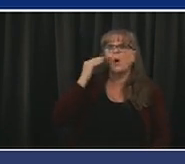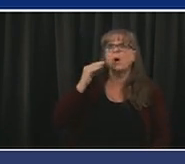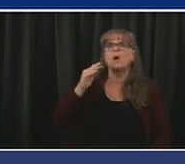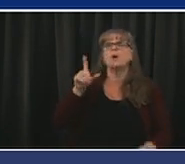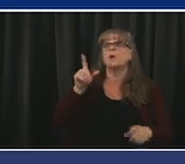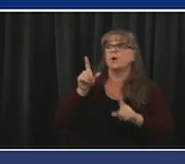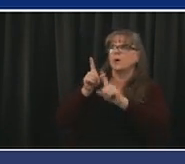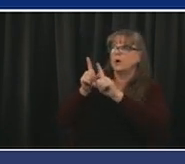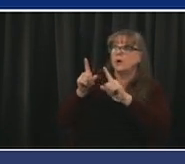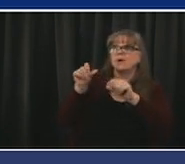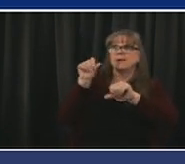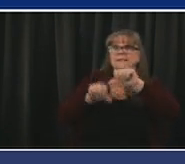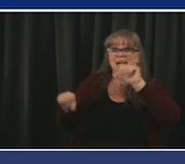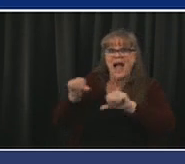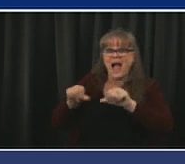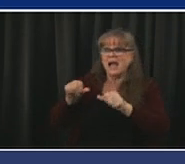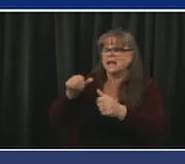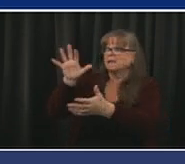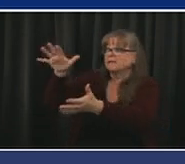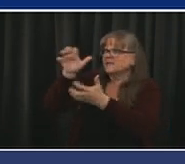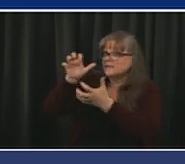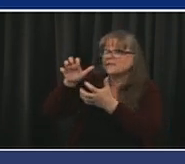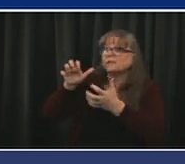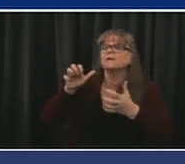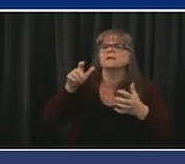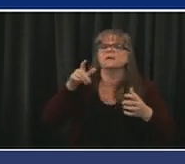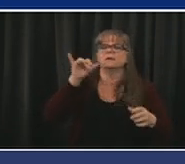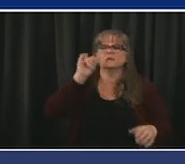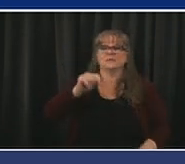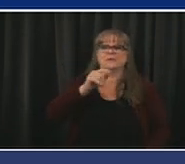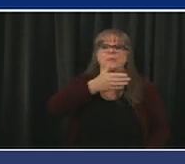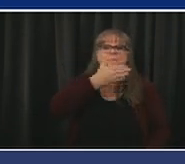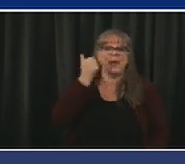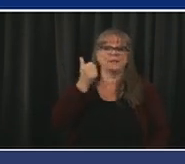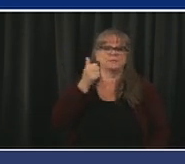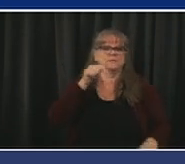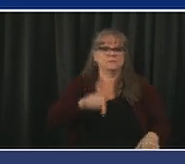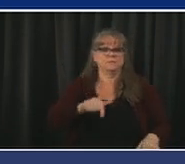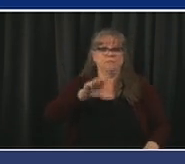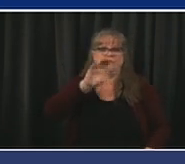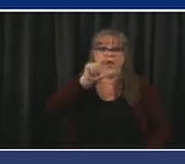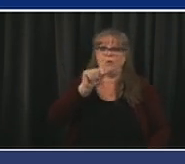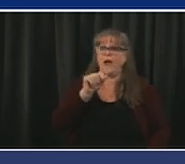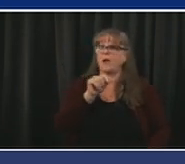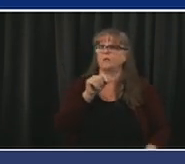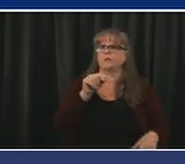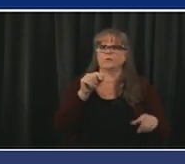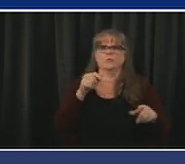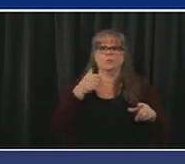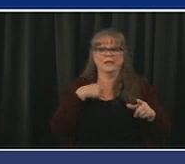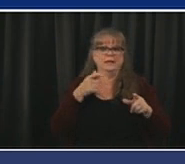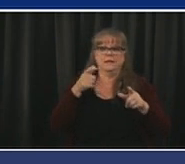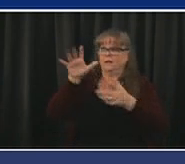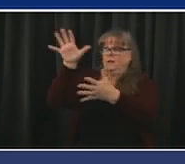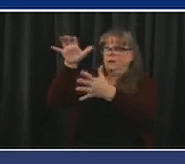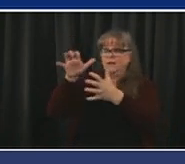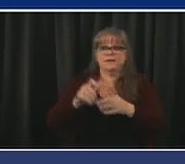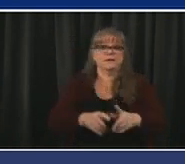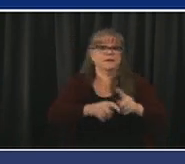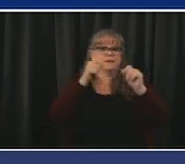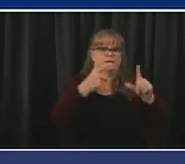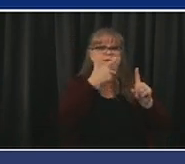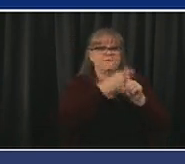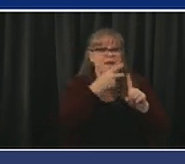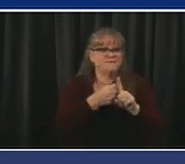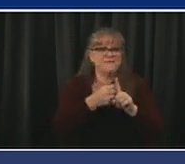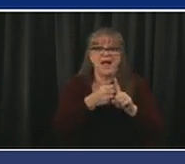best course of action for the state of Colorado. We're moving as quickly as we can, making every effort to get it right. Everybody is equally